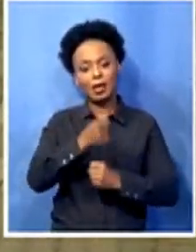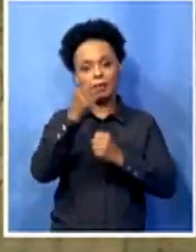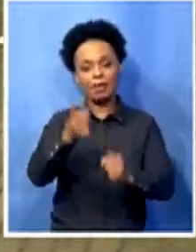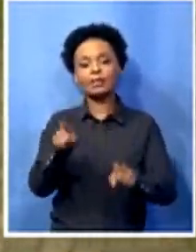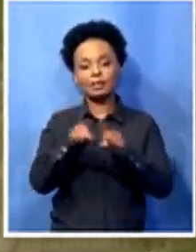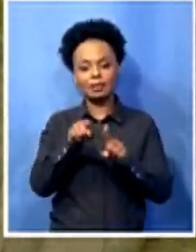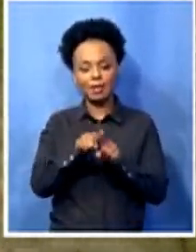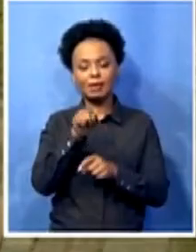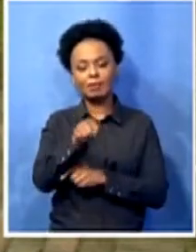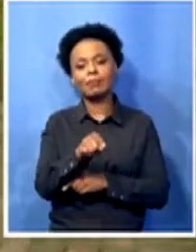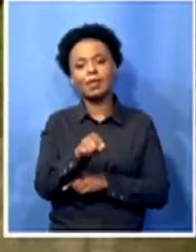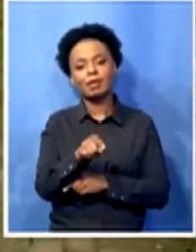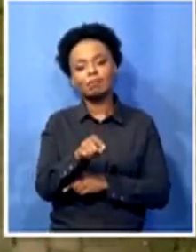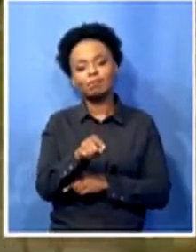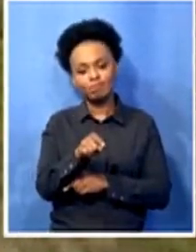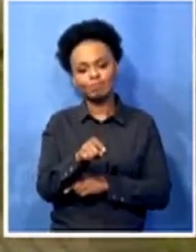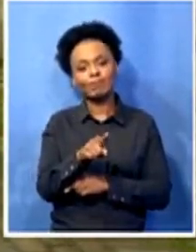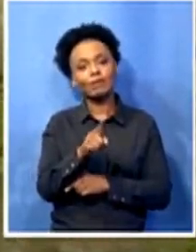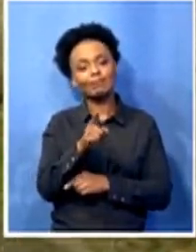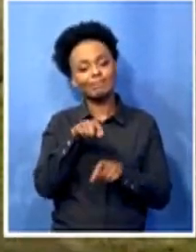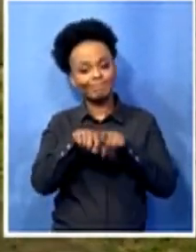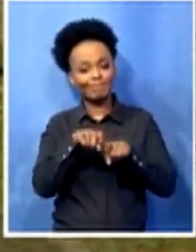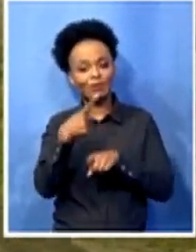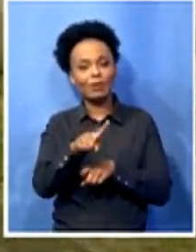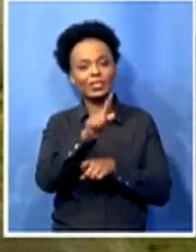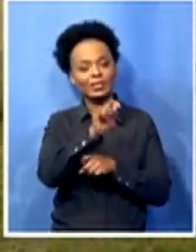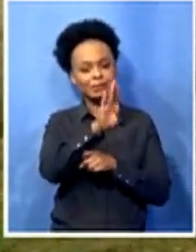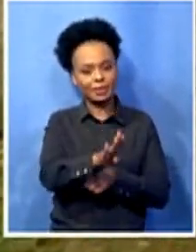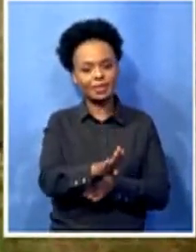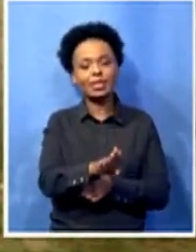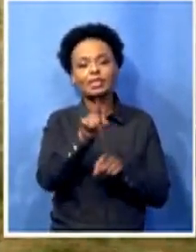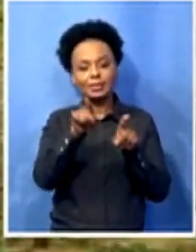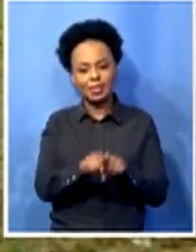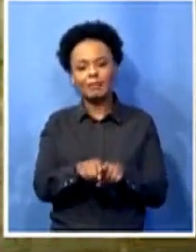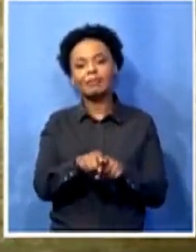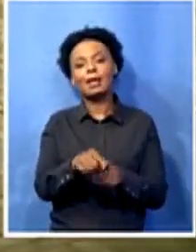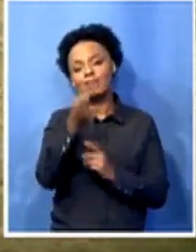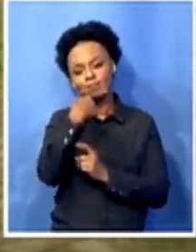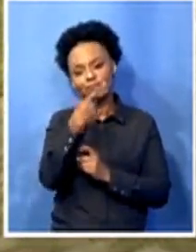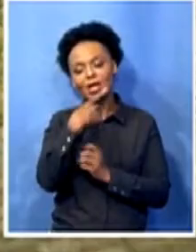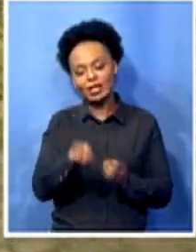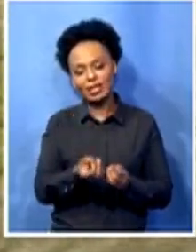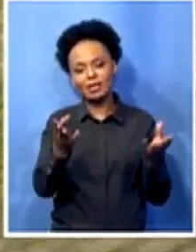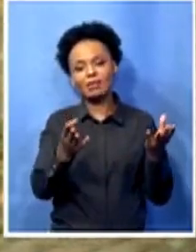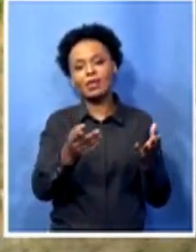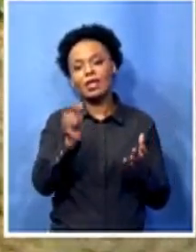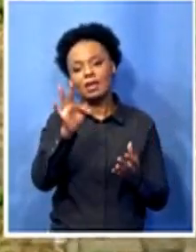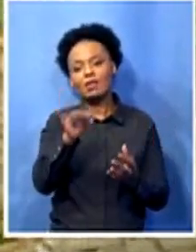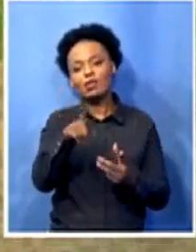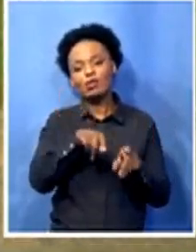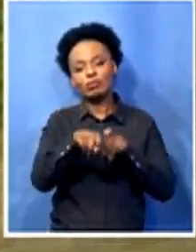tested for TB, and treatment will also be given to people who have TB. The Deputy President also said